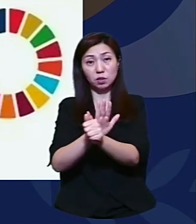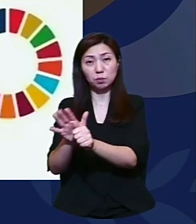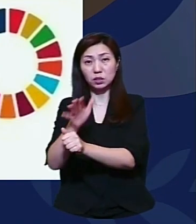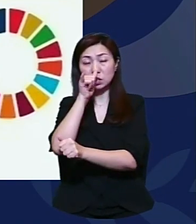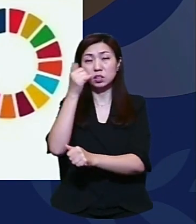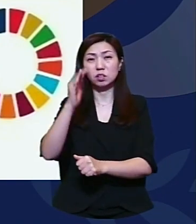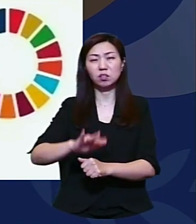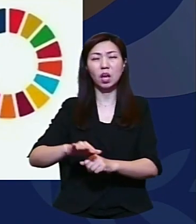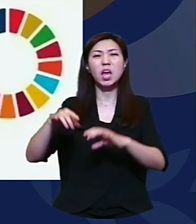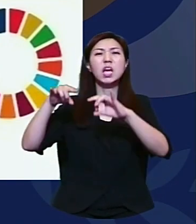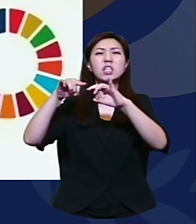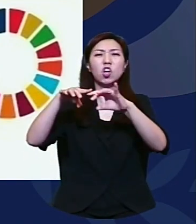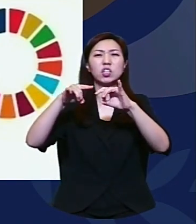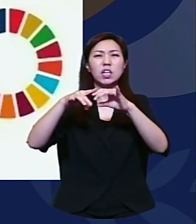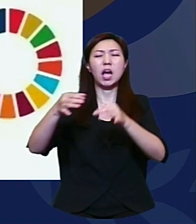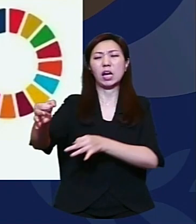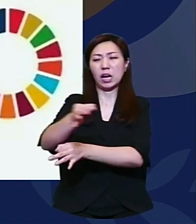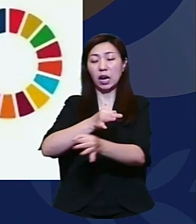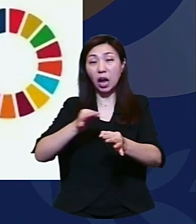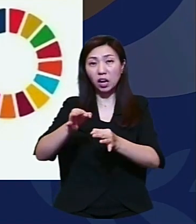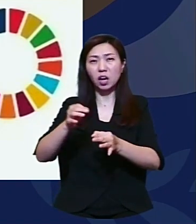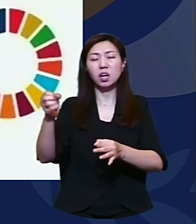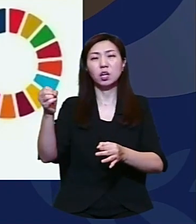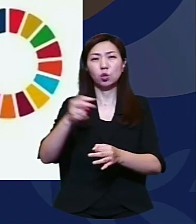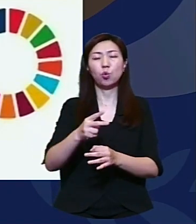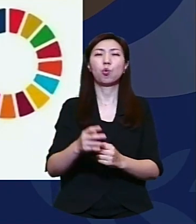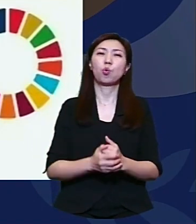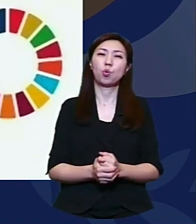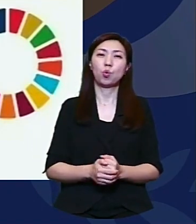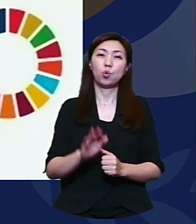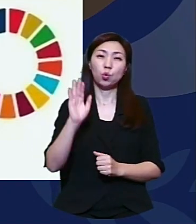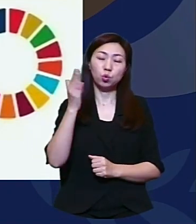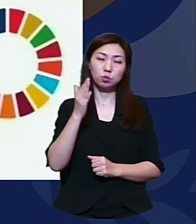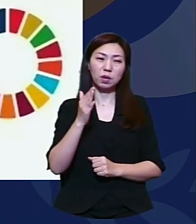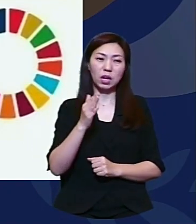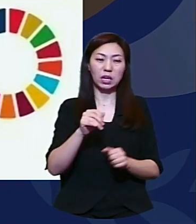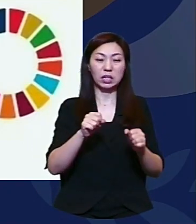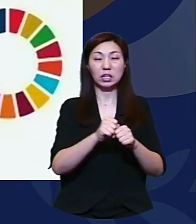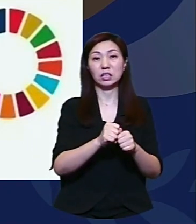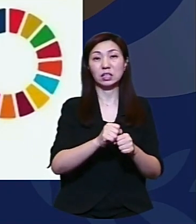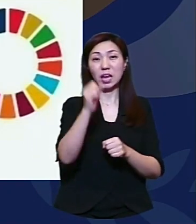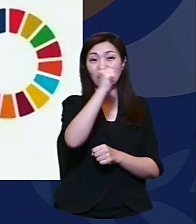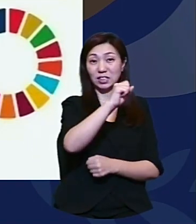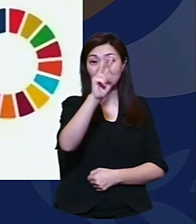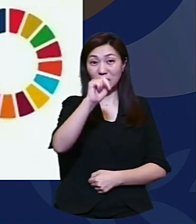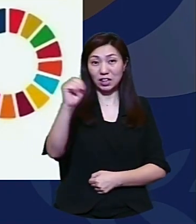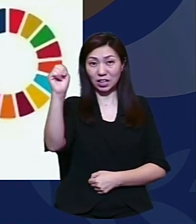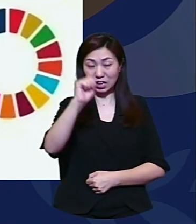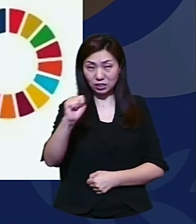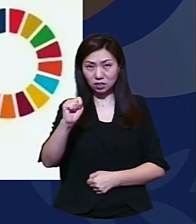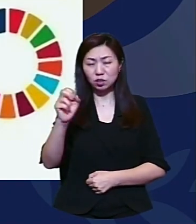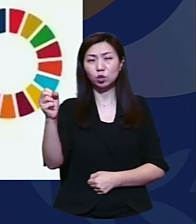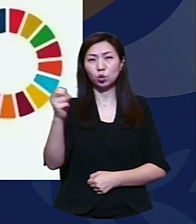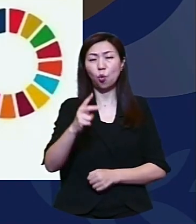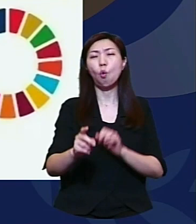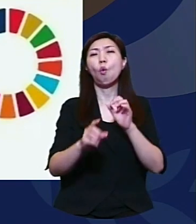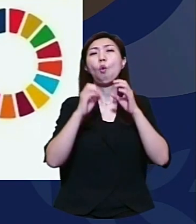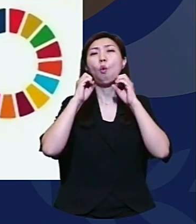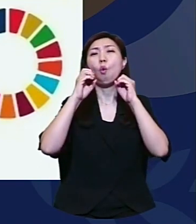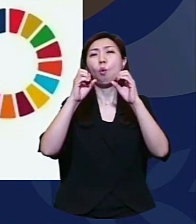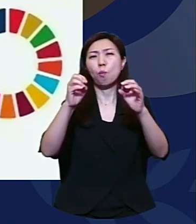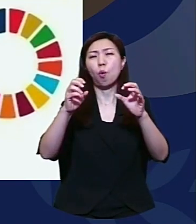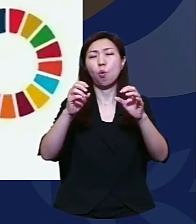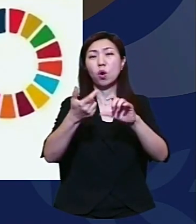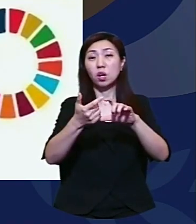of virtual humanity dominating the social media and the marketing industry. Our work on capacity building in